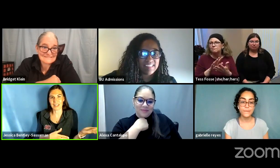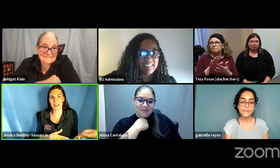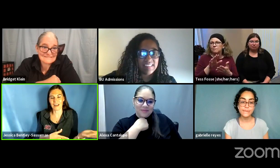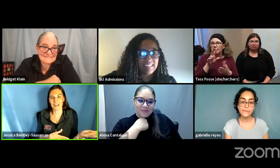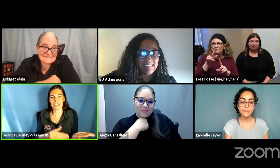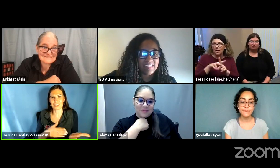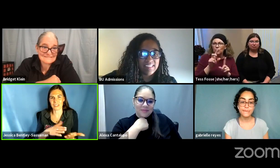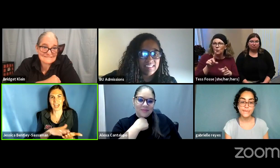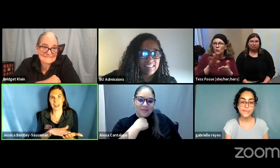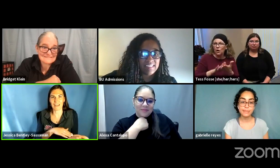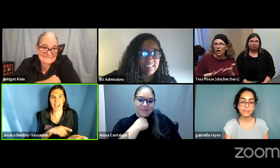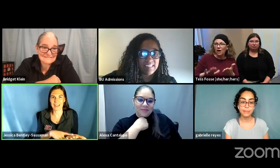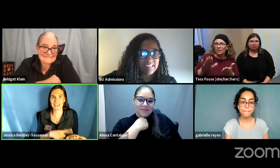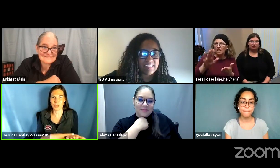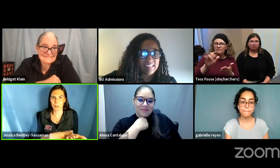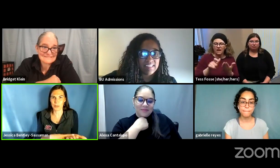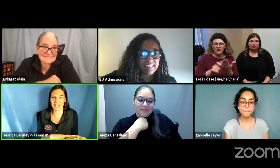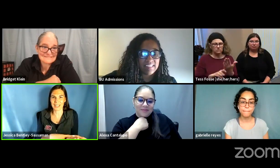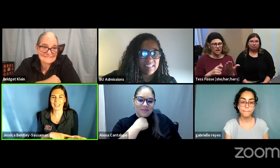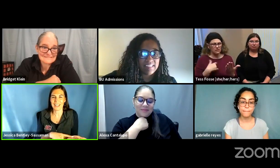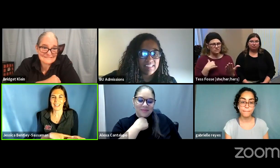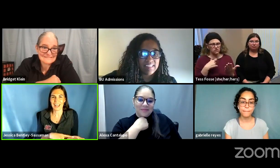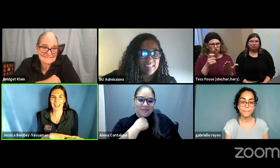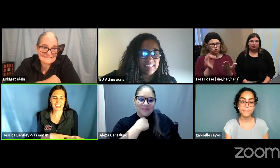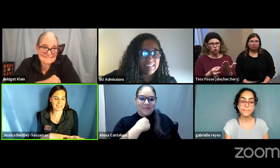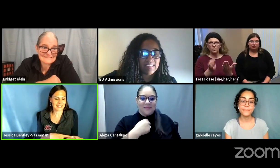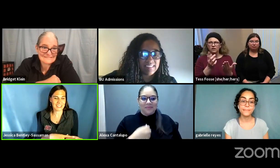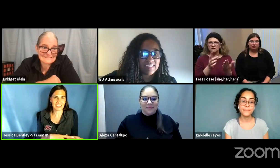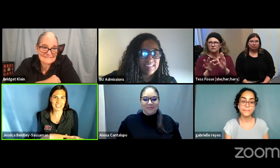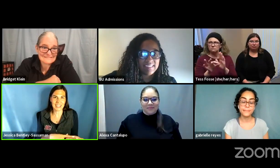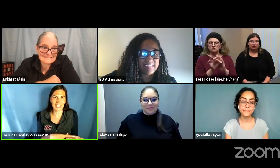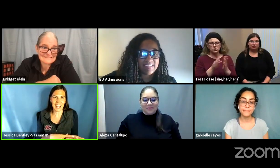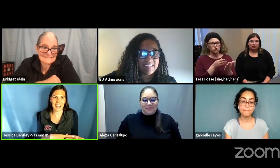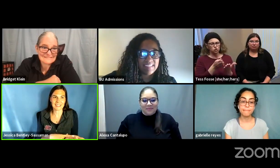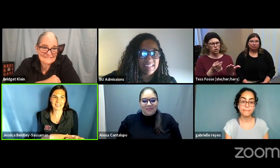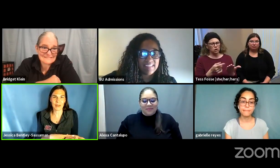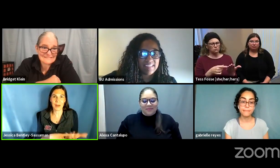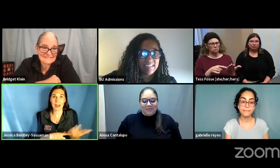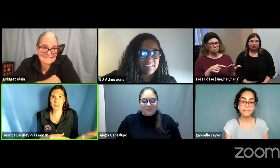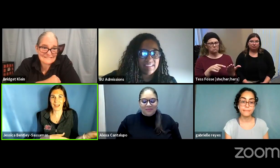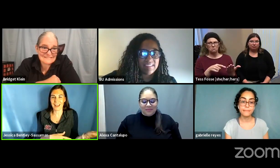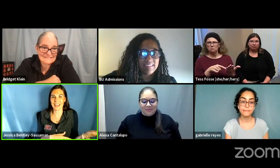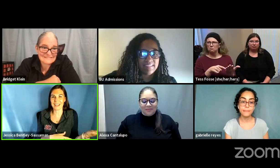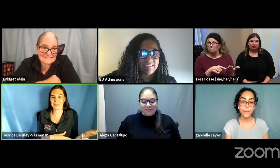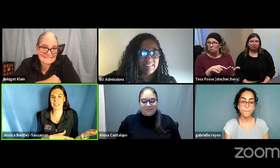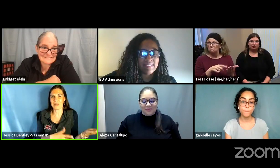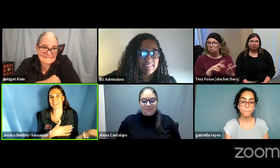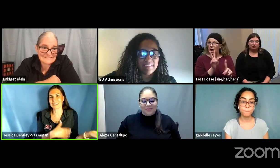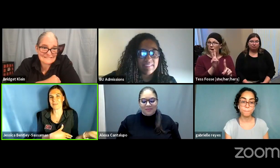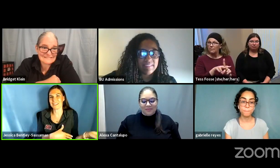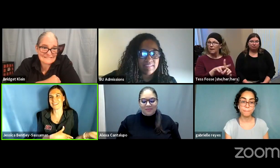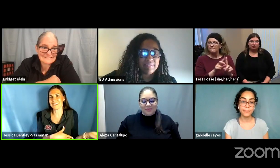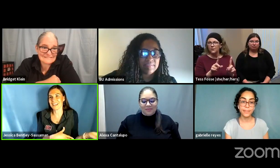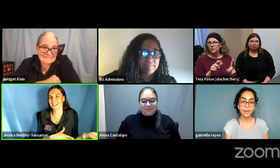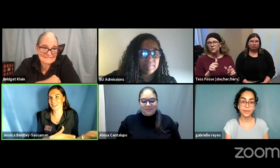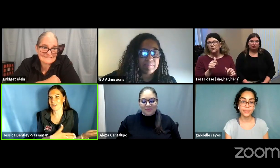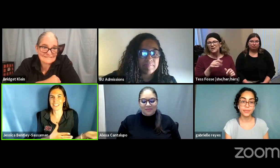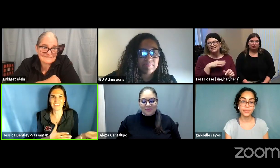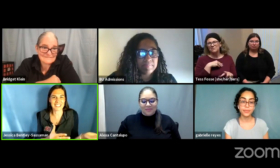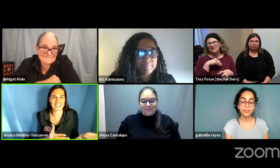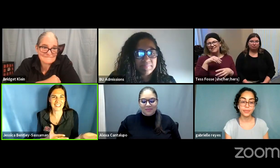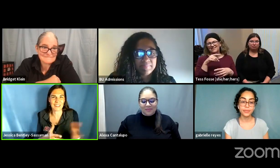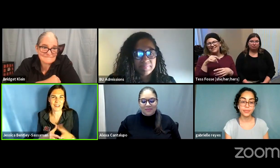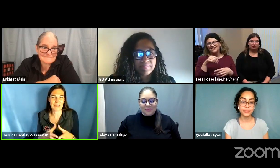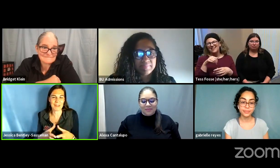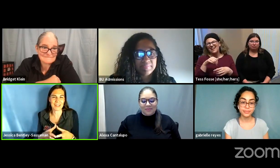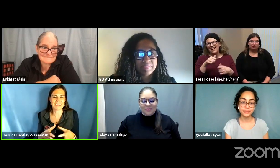college and that college catalog had interpreting as a degree. And so I applied, but they wouldn't accept me as in-state because I'd only lived